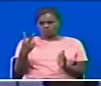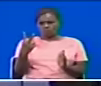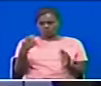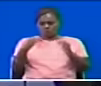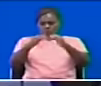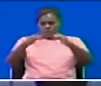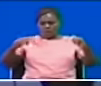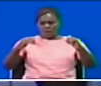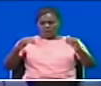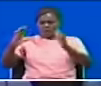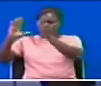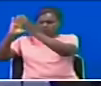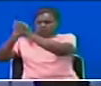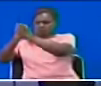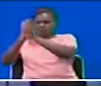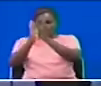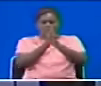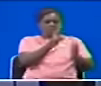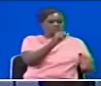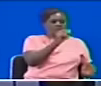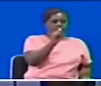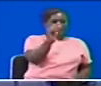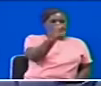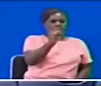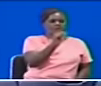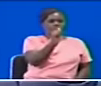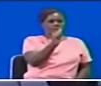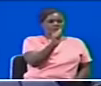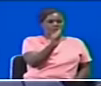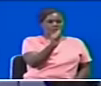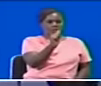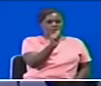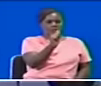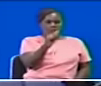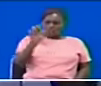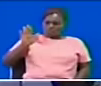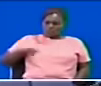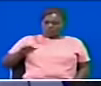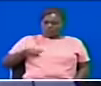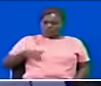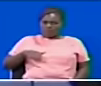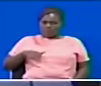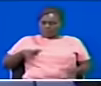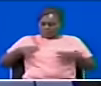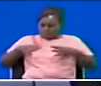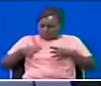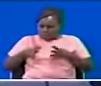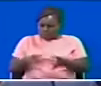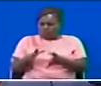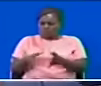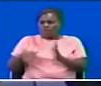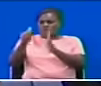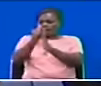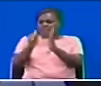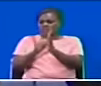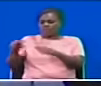divisions of Jubilee and NASA, or whatever they call themselves. Have women pushed a women agenda at the